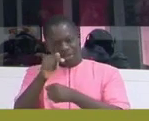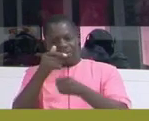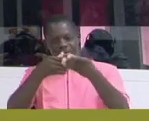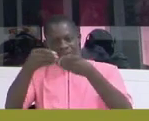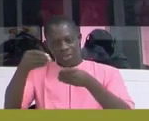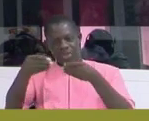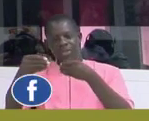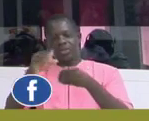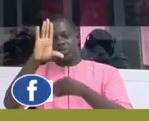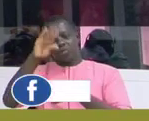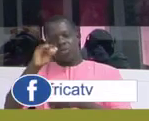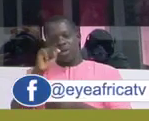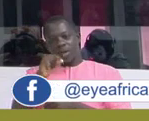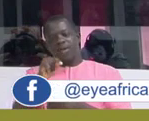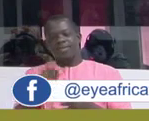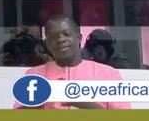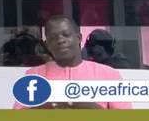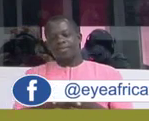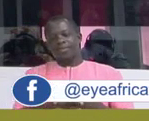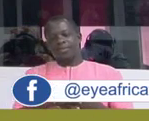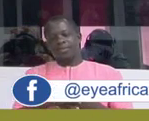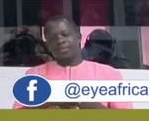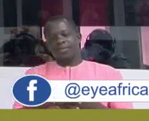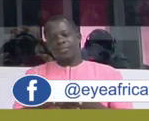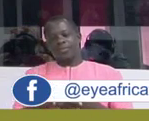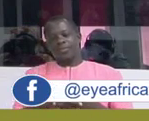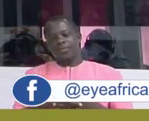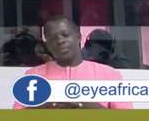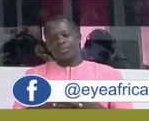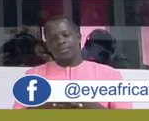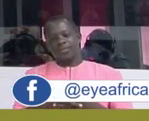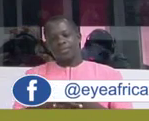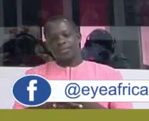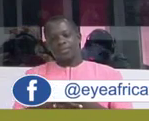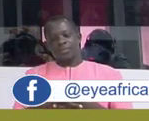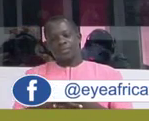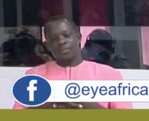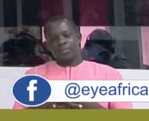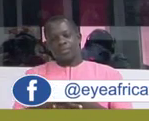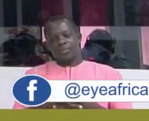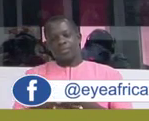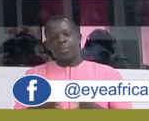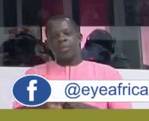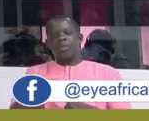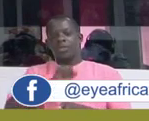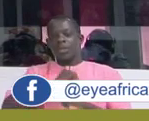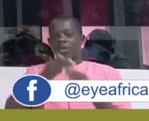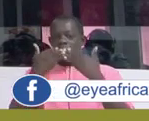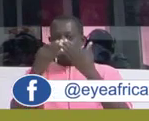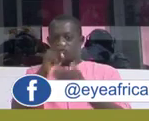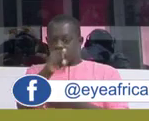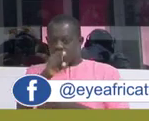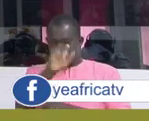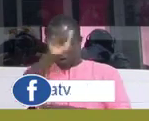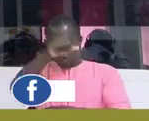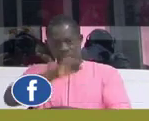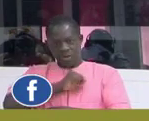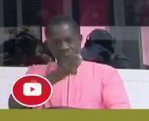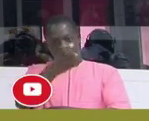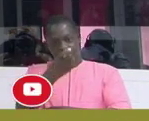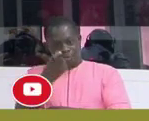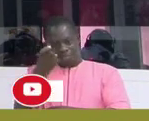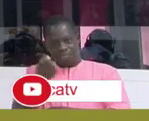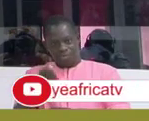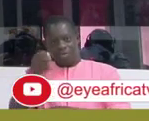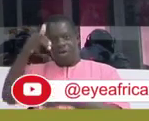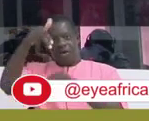I said to him, "But it was my own statements that took got them into this deal." I